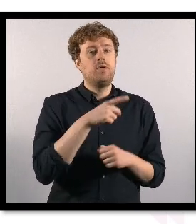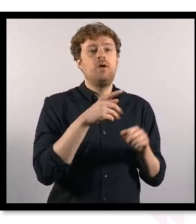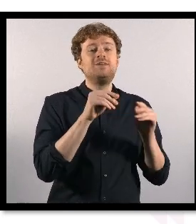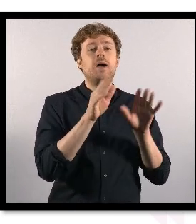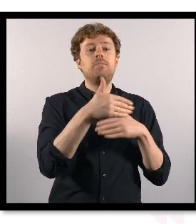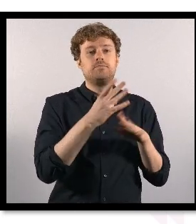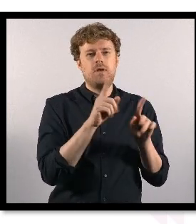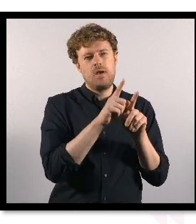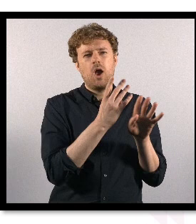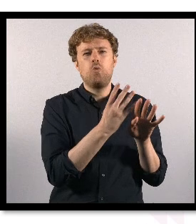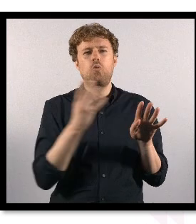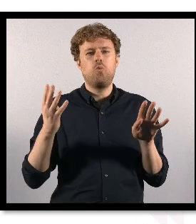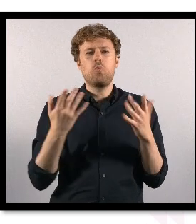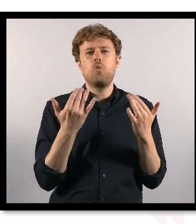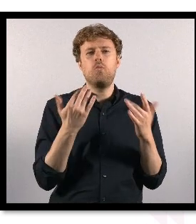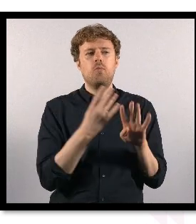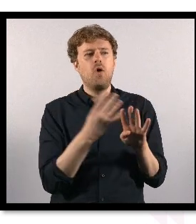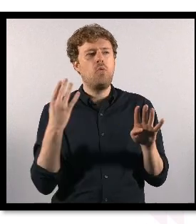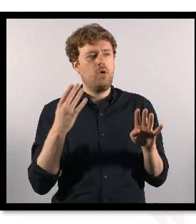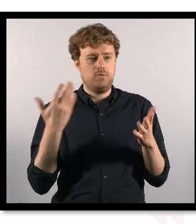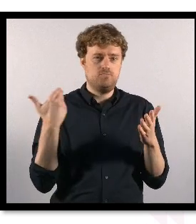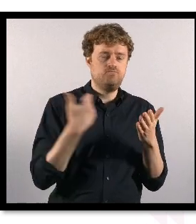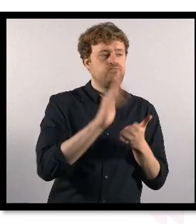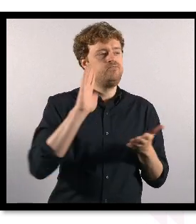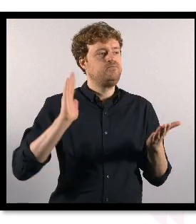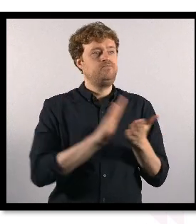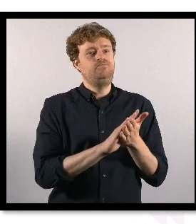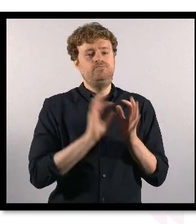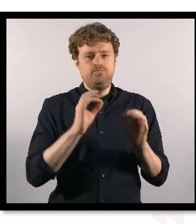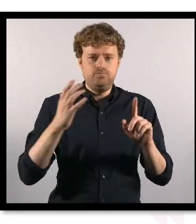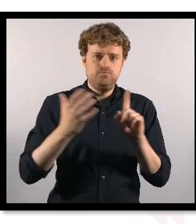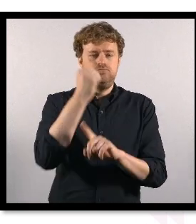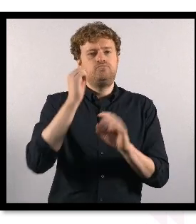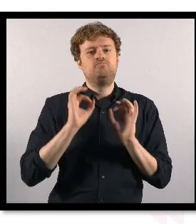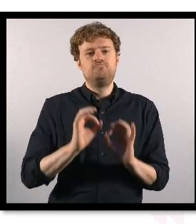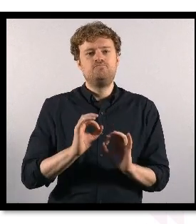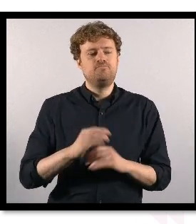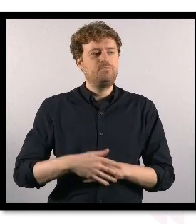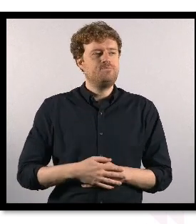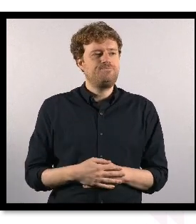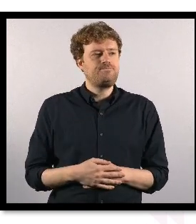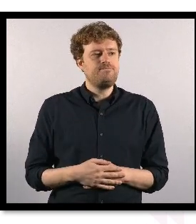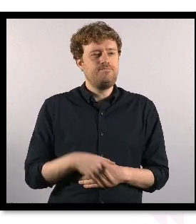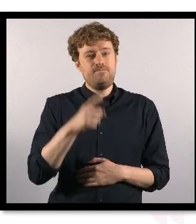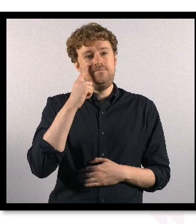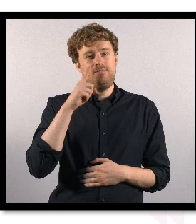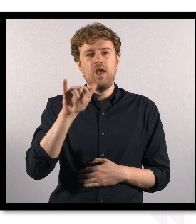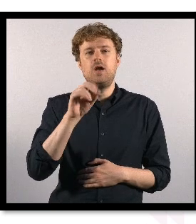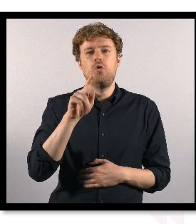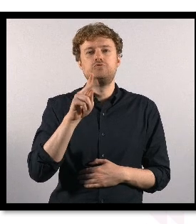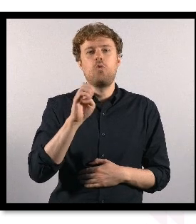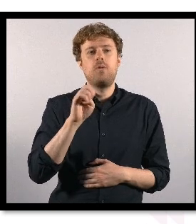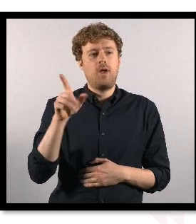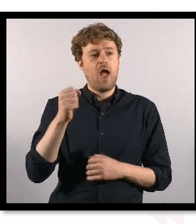took this picture yesterday, you will see we have 5 Sandbox projects in the queue, which is something we can handle